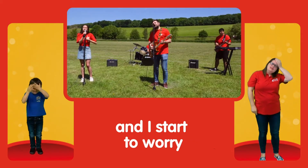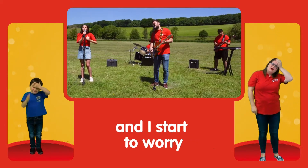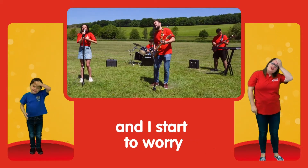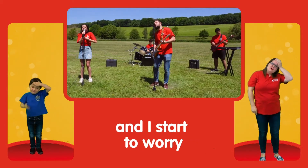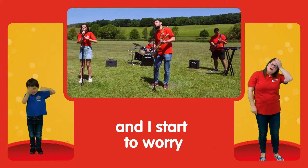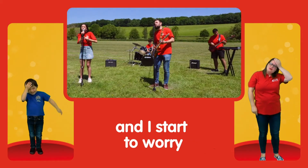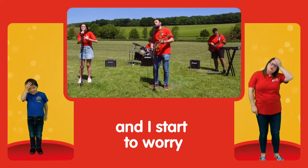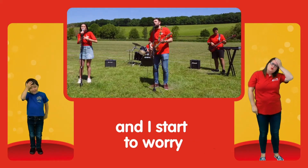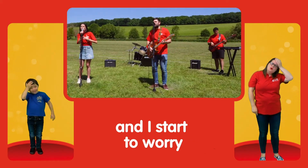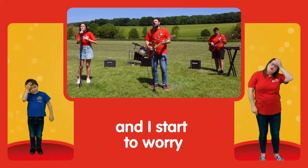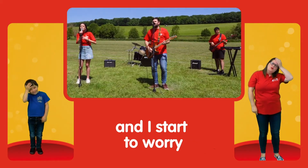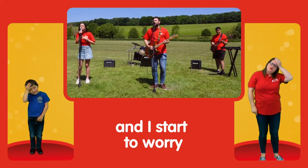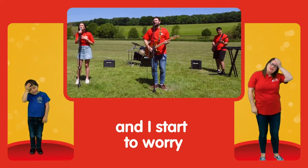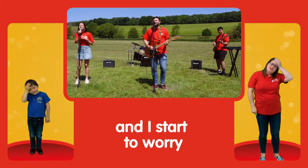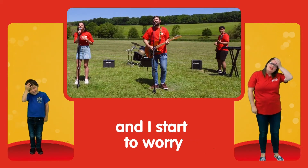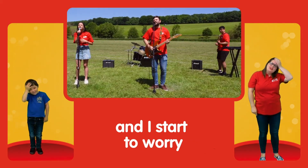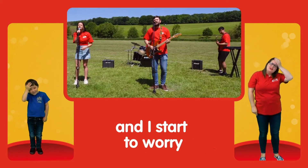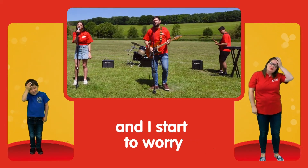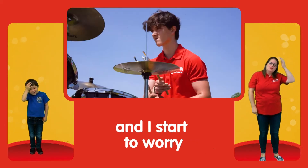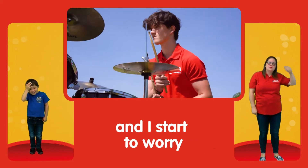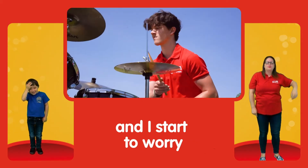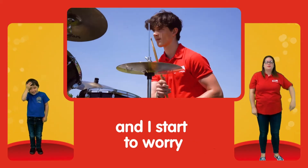and I start to worry,